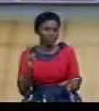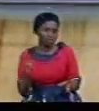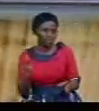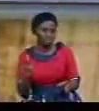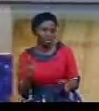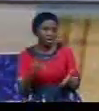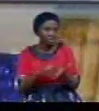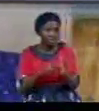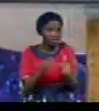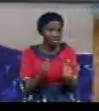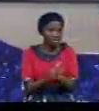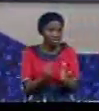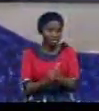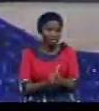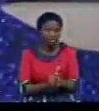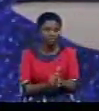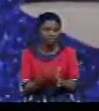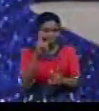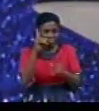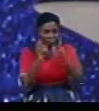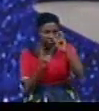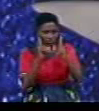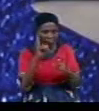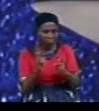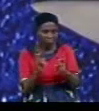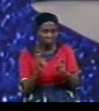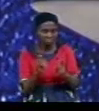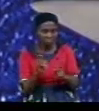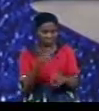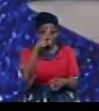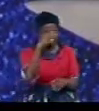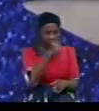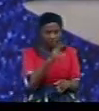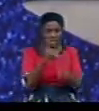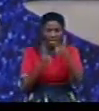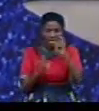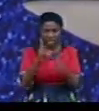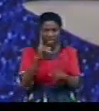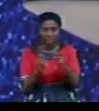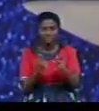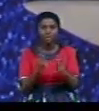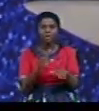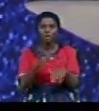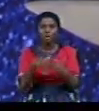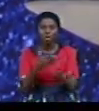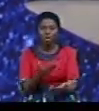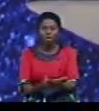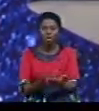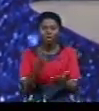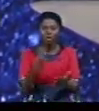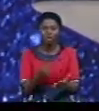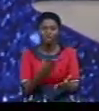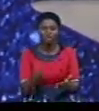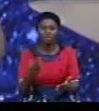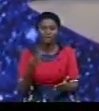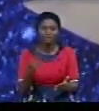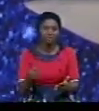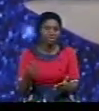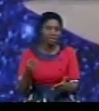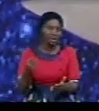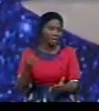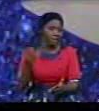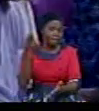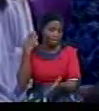examine her examine every part examine all the bondage of the past and all the